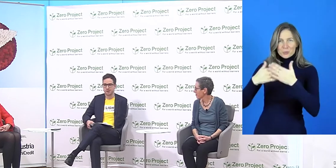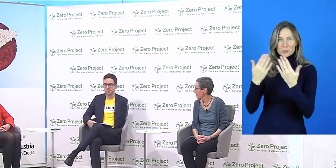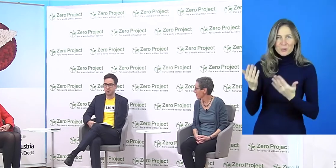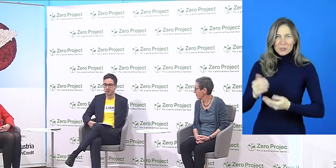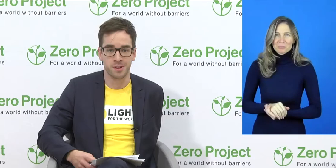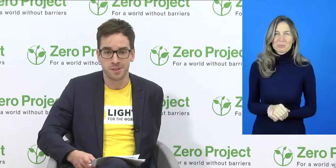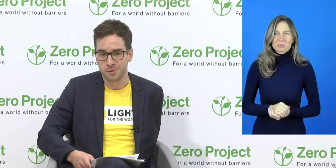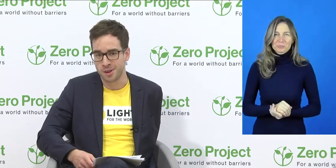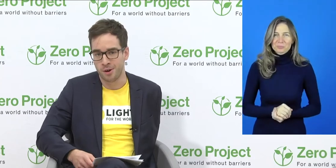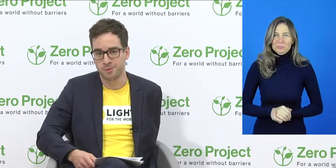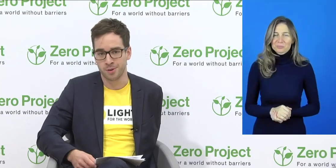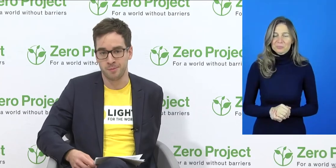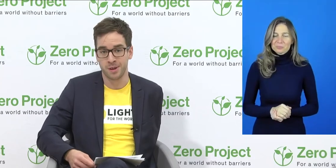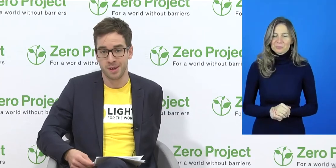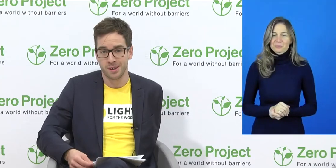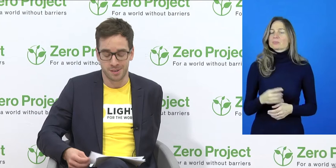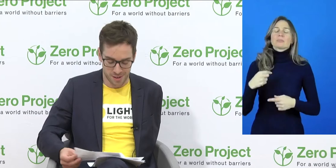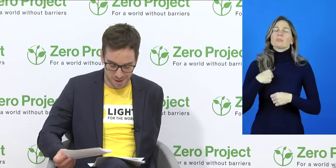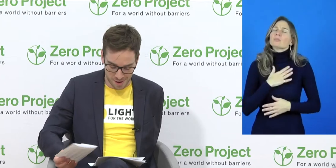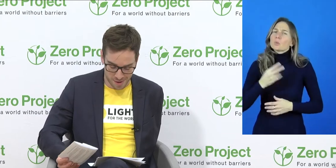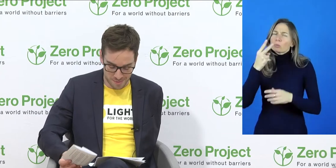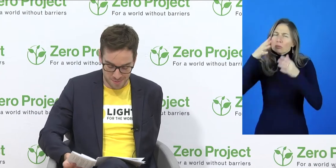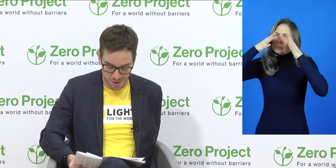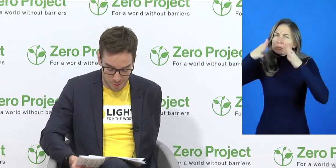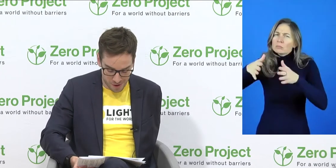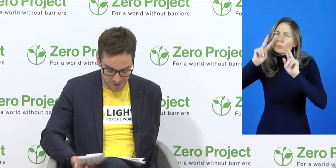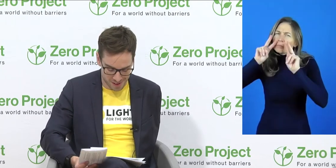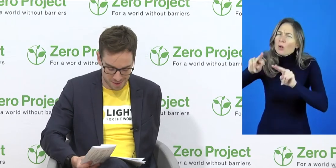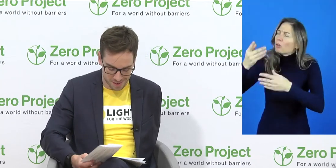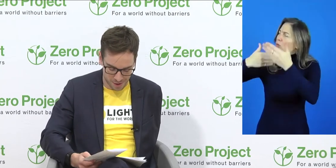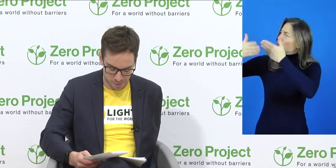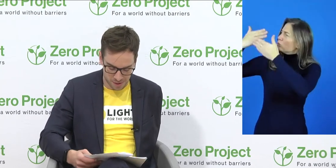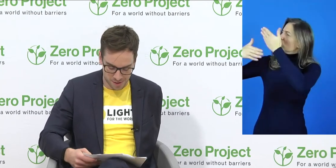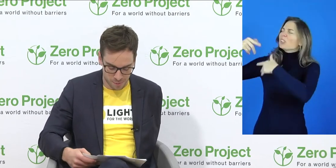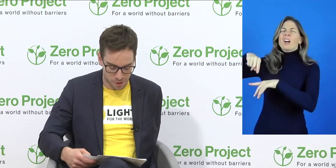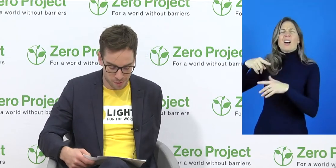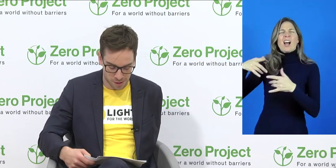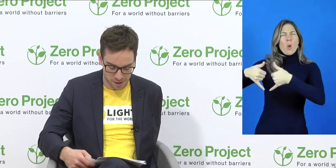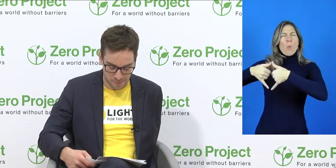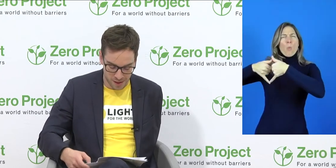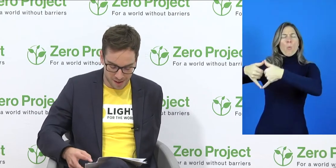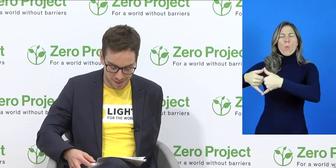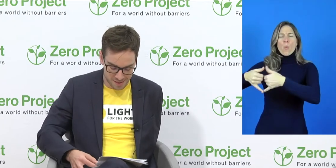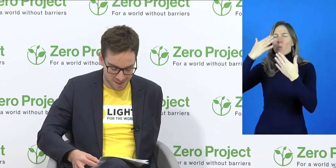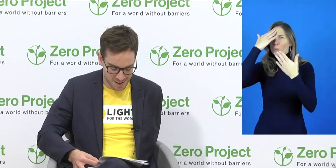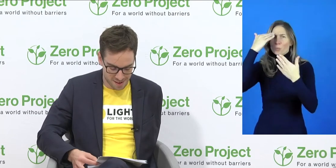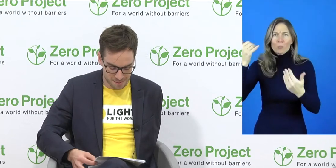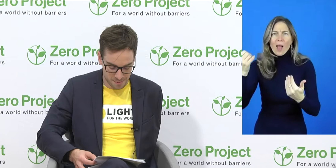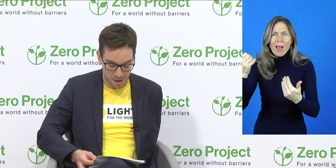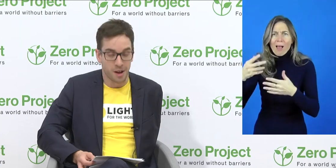bit on the history of the award and the Her Abilities Award. We're gonna